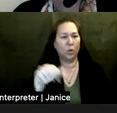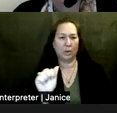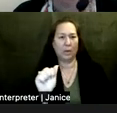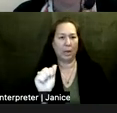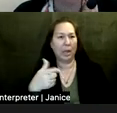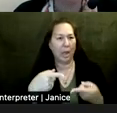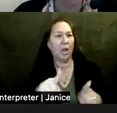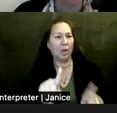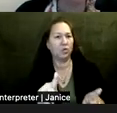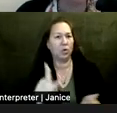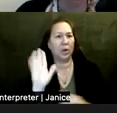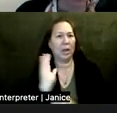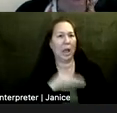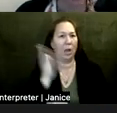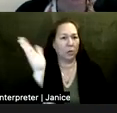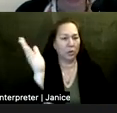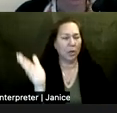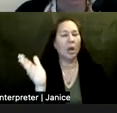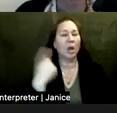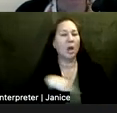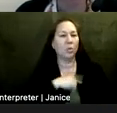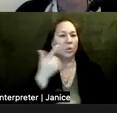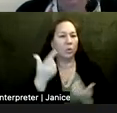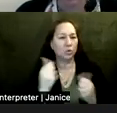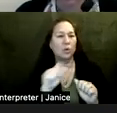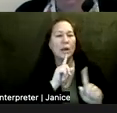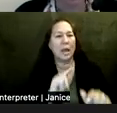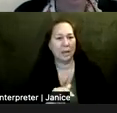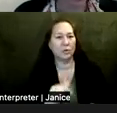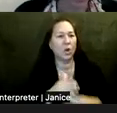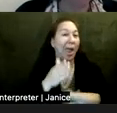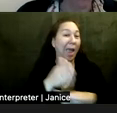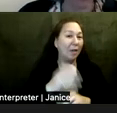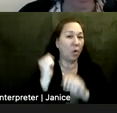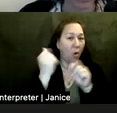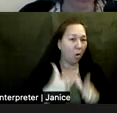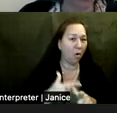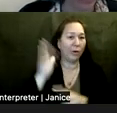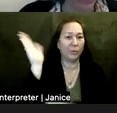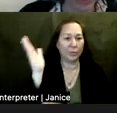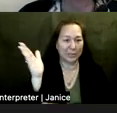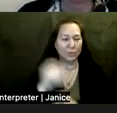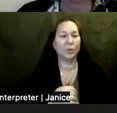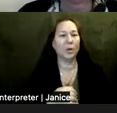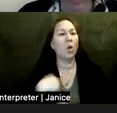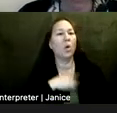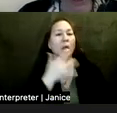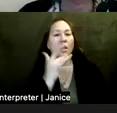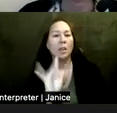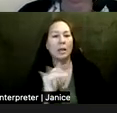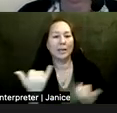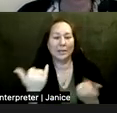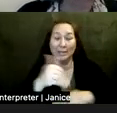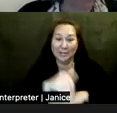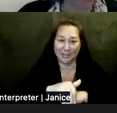will be sure to get to as many questions as we can after the presentations. We are also very lucky to have with us this